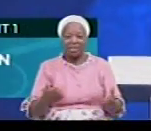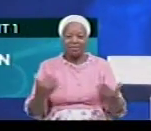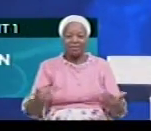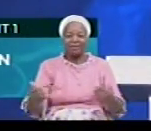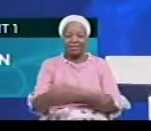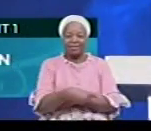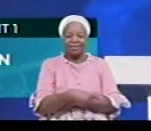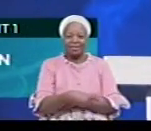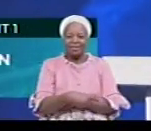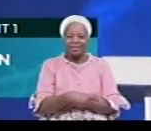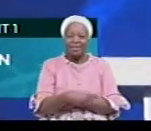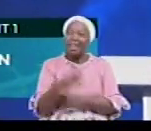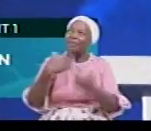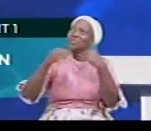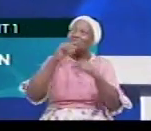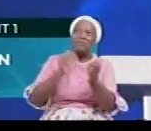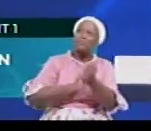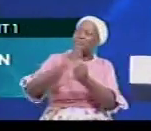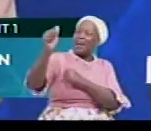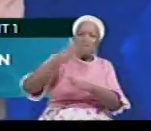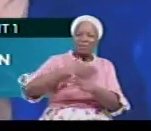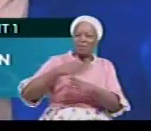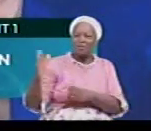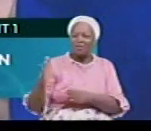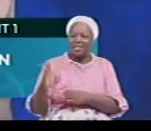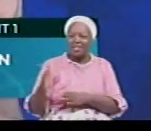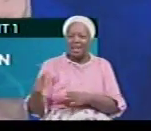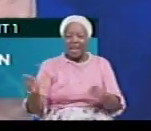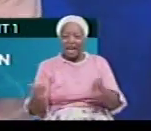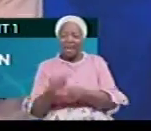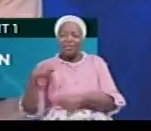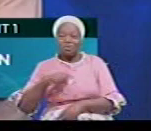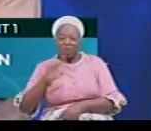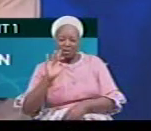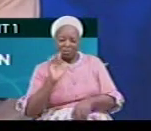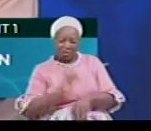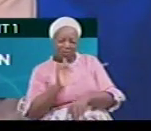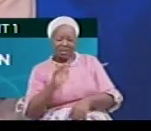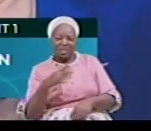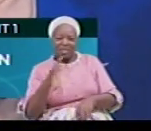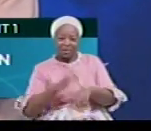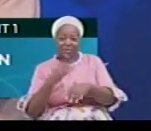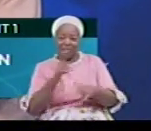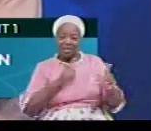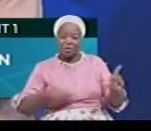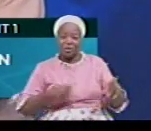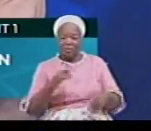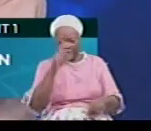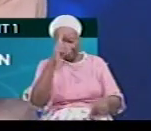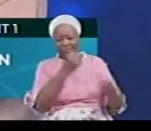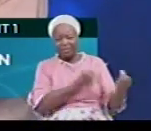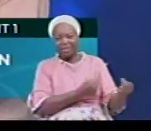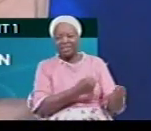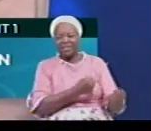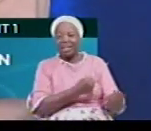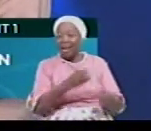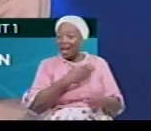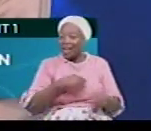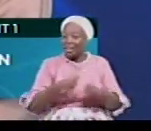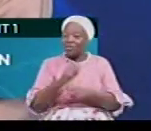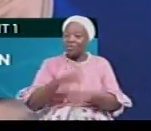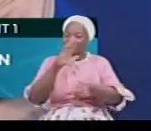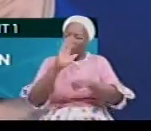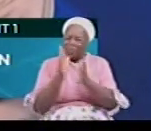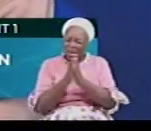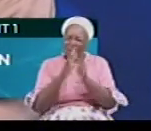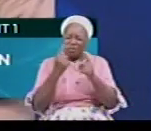heaven is not far away. As we touch the Lord by faith, as we call upon the